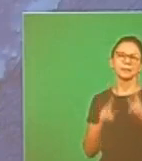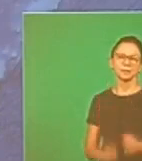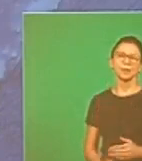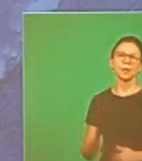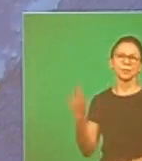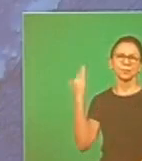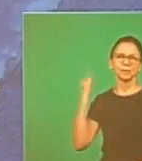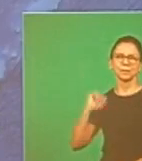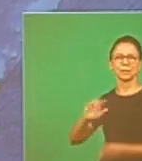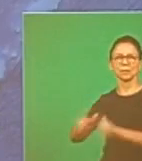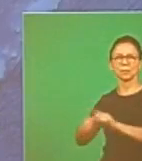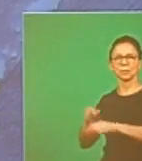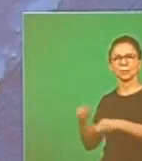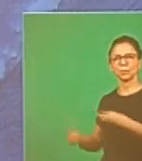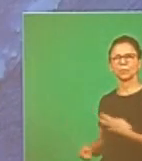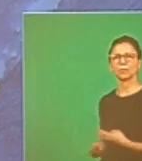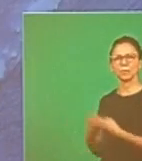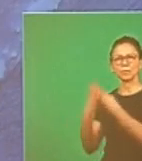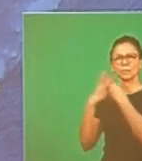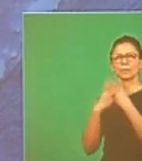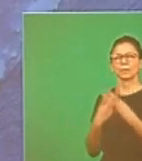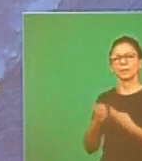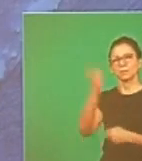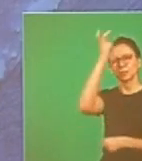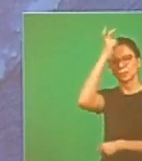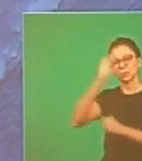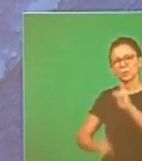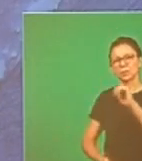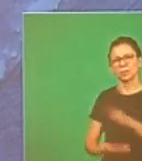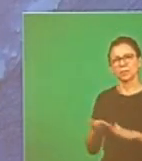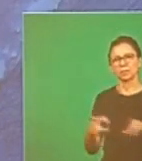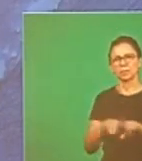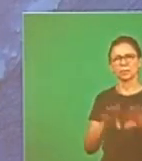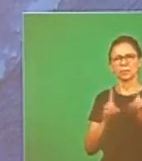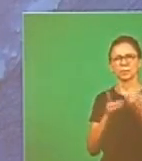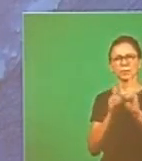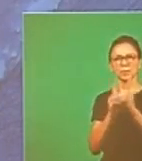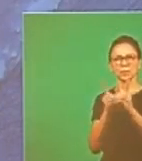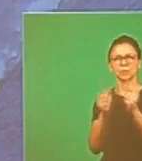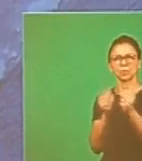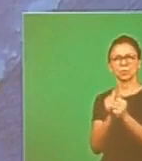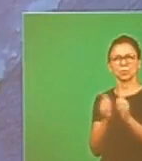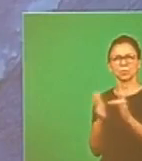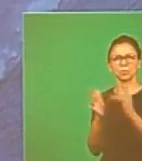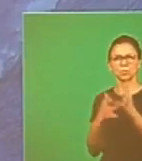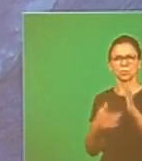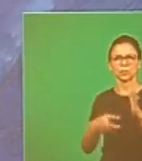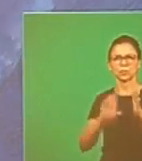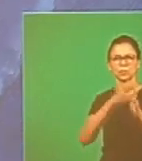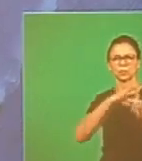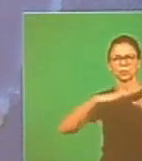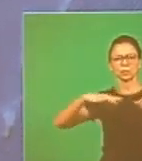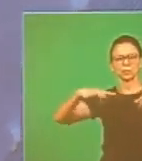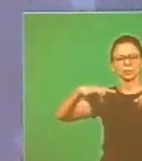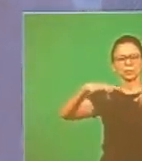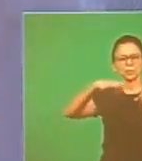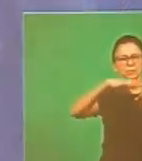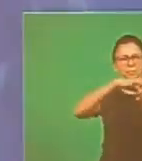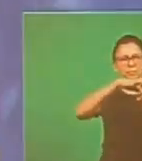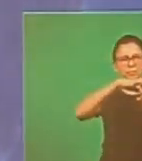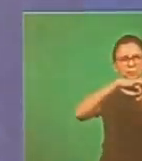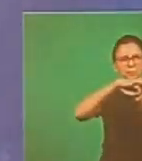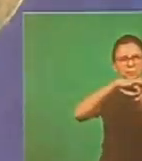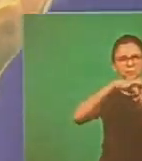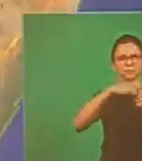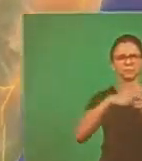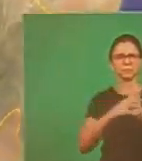and fellowship like the Hebrews used to enjoy in the depart from Egypt,